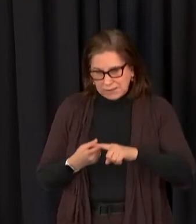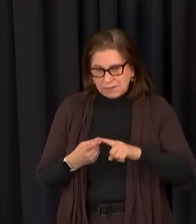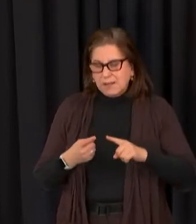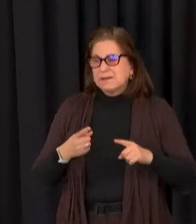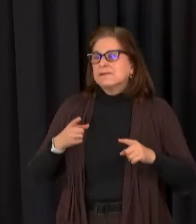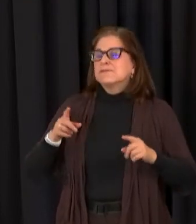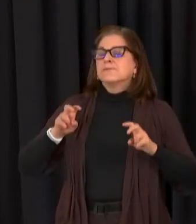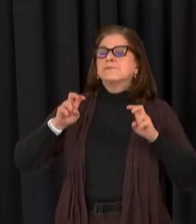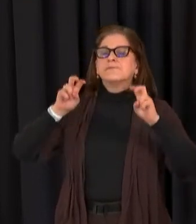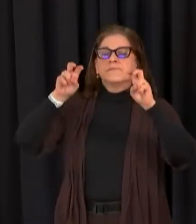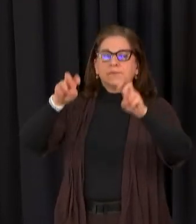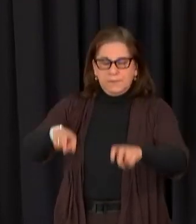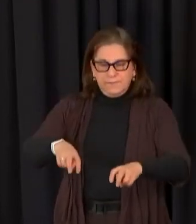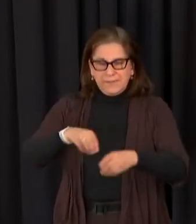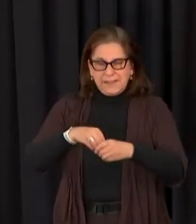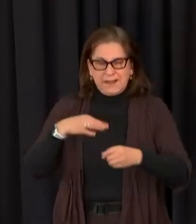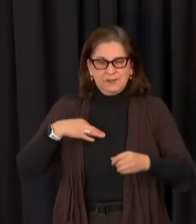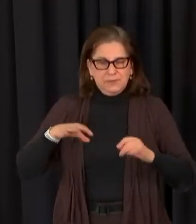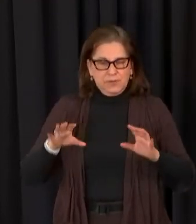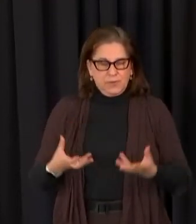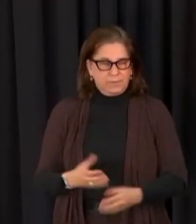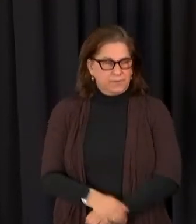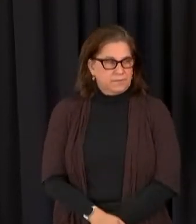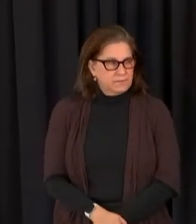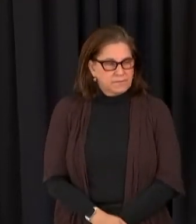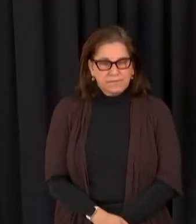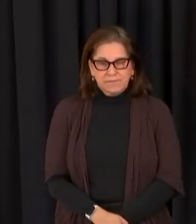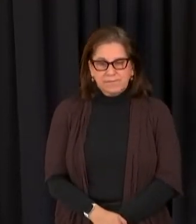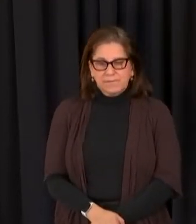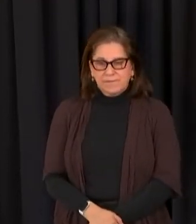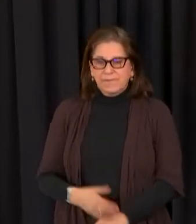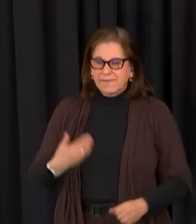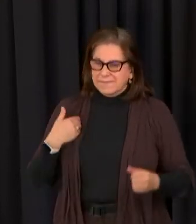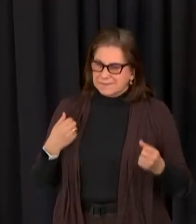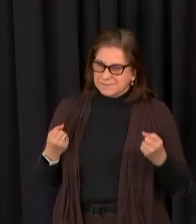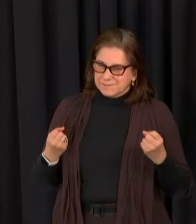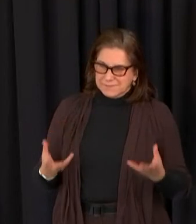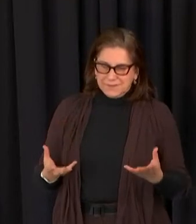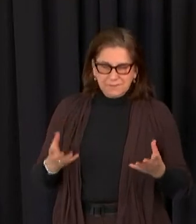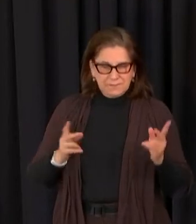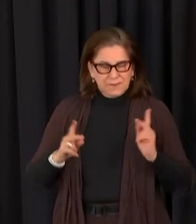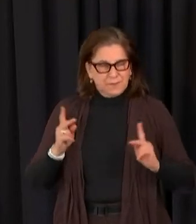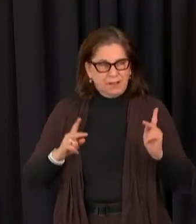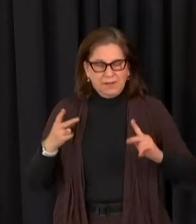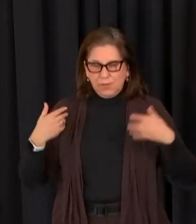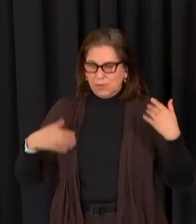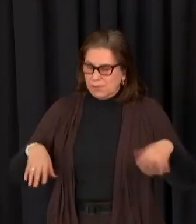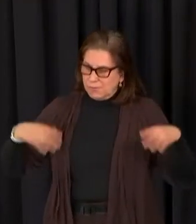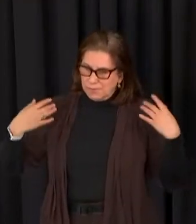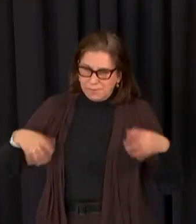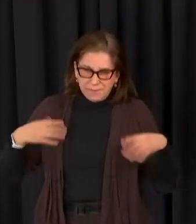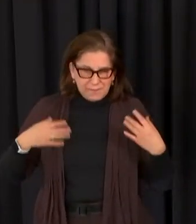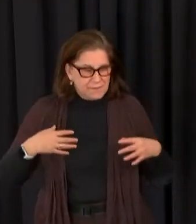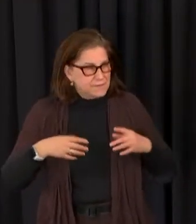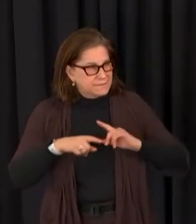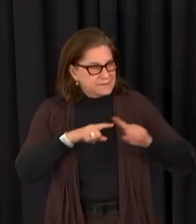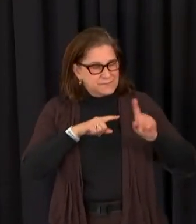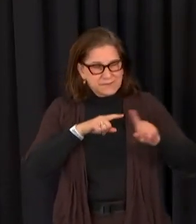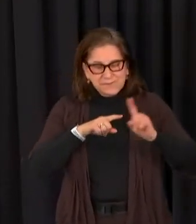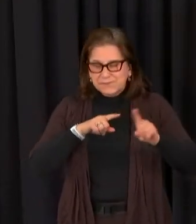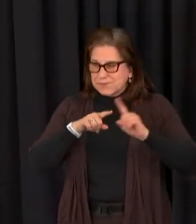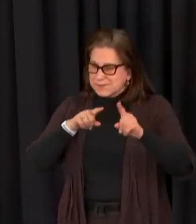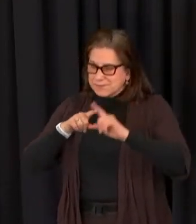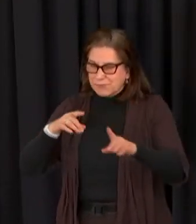eligibility group. So our goal right now is to have as many people who are eligible for vaccination sign up